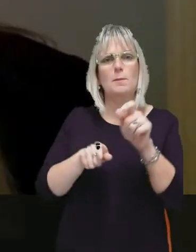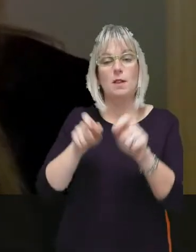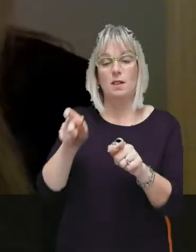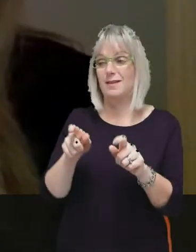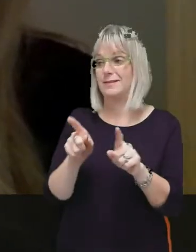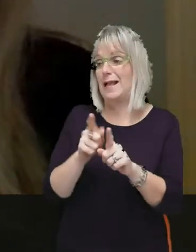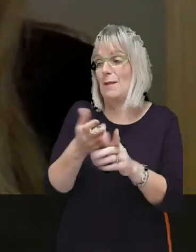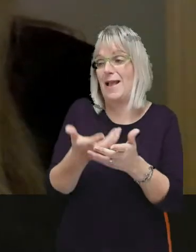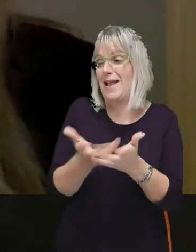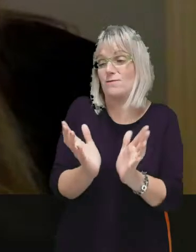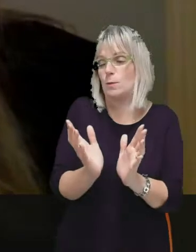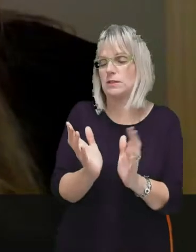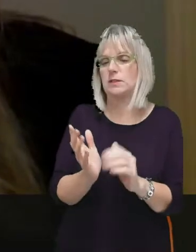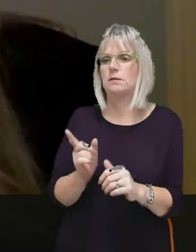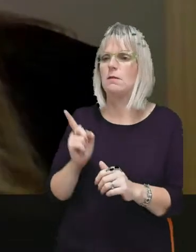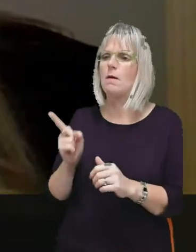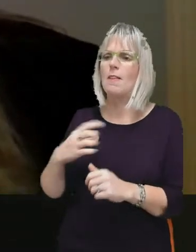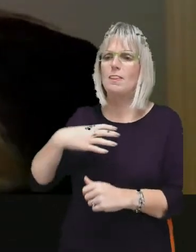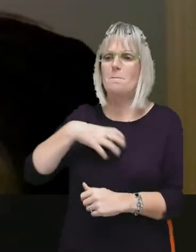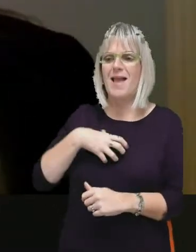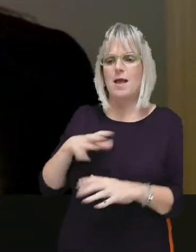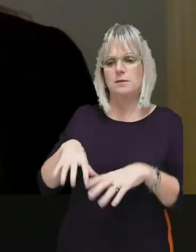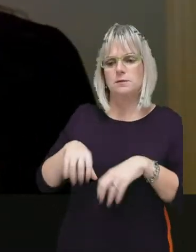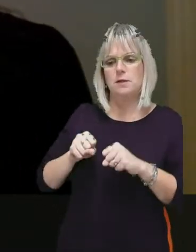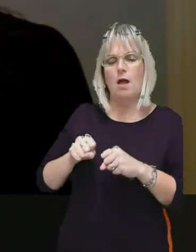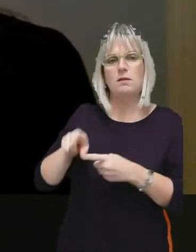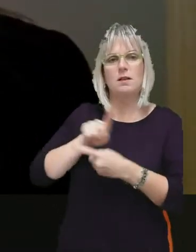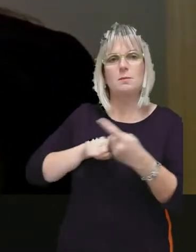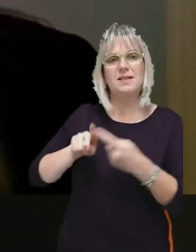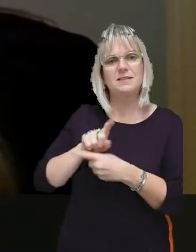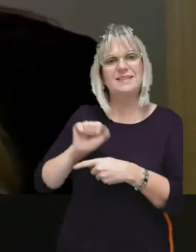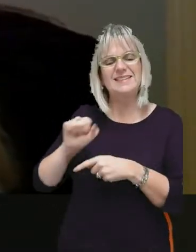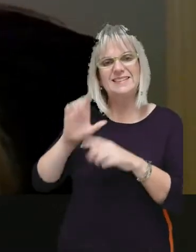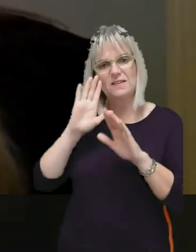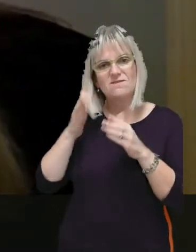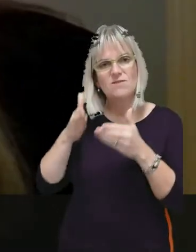this meeting by saying that his focus was on jobs, jobs.